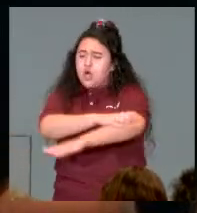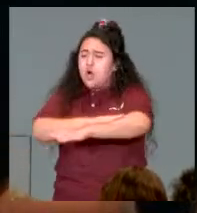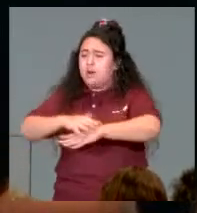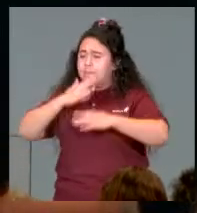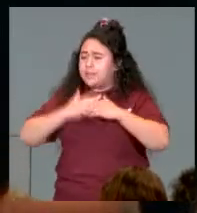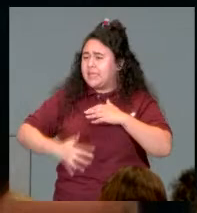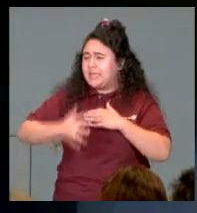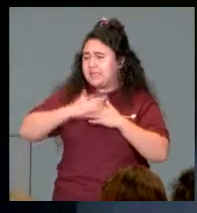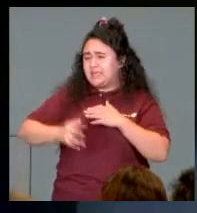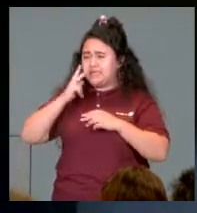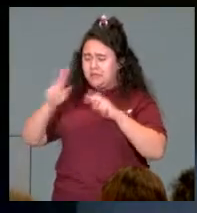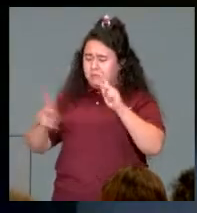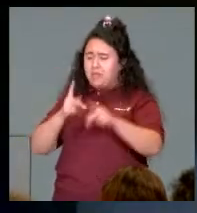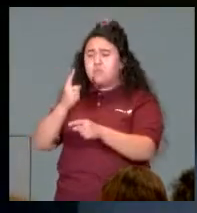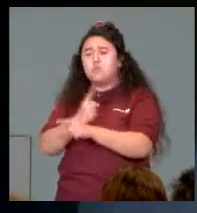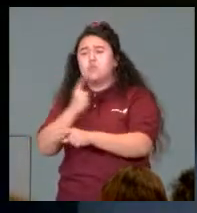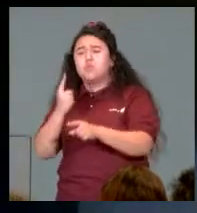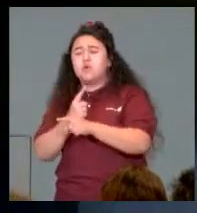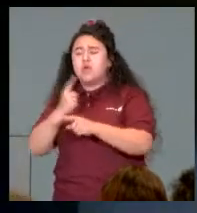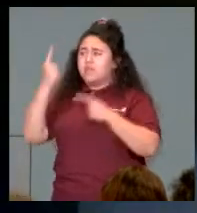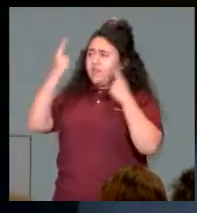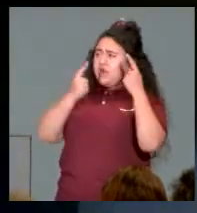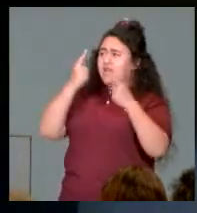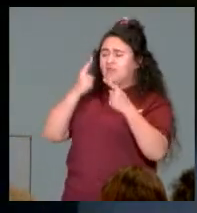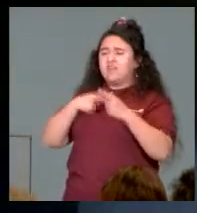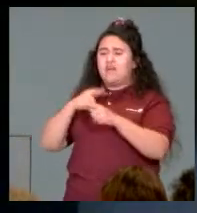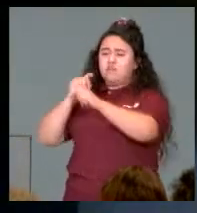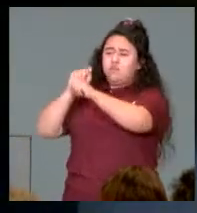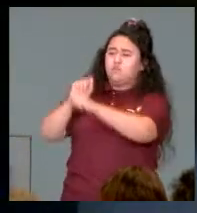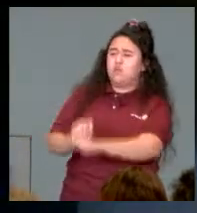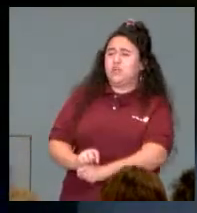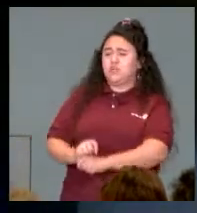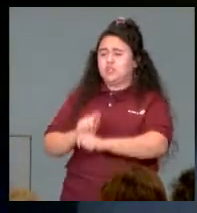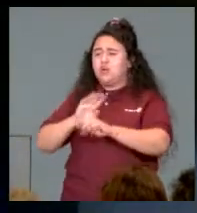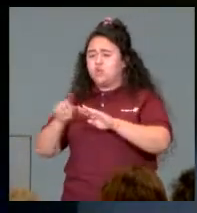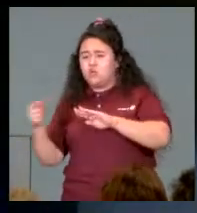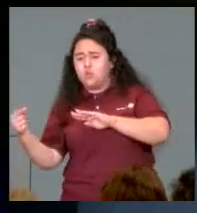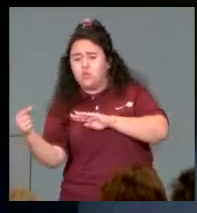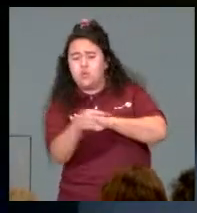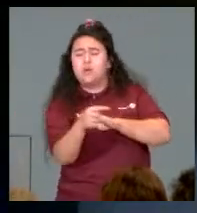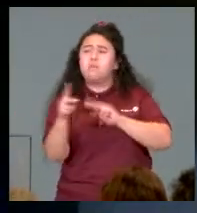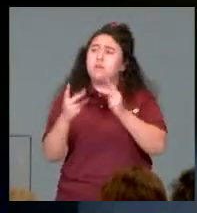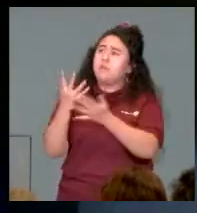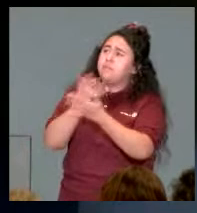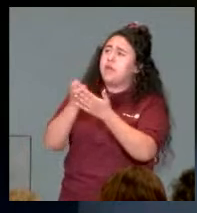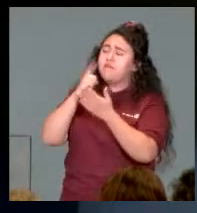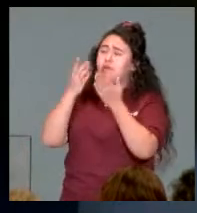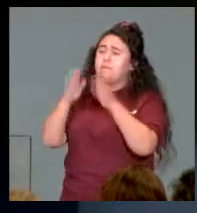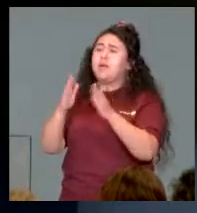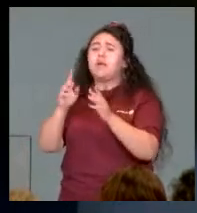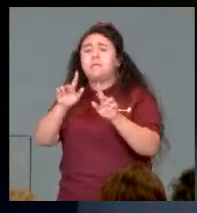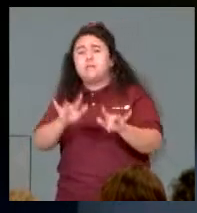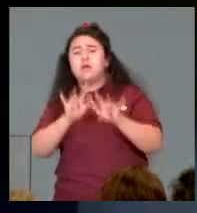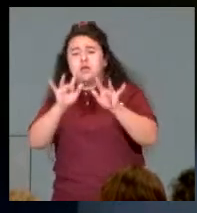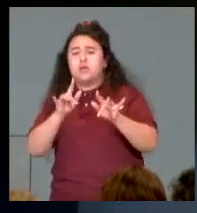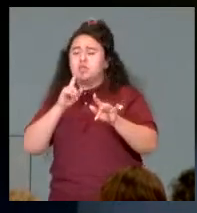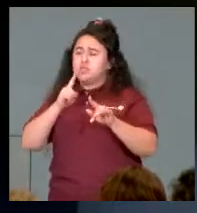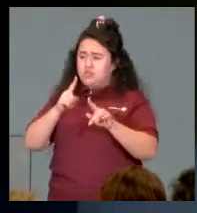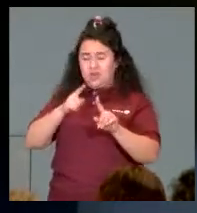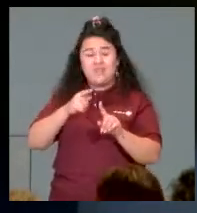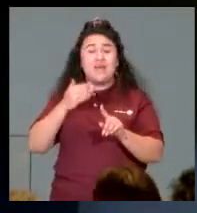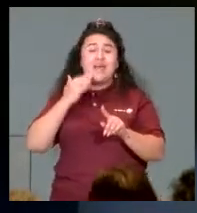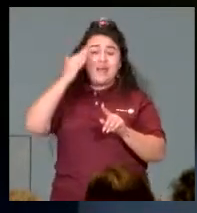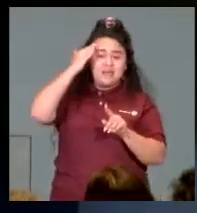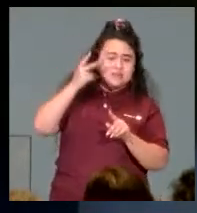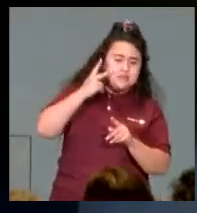watching civilians think. And terrible rituals they have around the corner. They let their elders beg for public mercy. I'm gonna go ahead and sharpen these kids' heads in the arrows myself